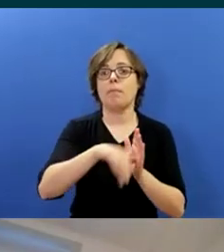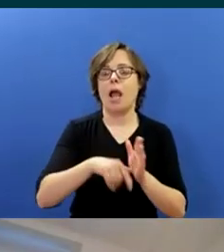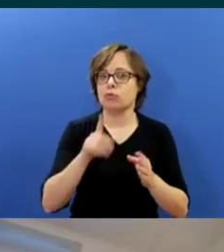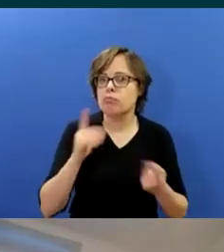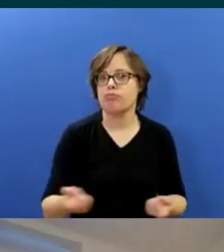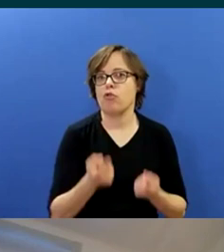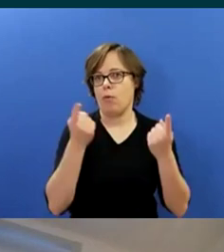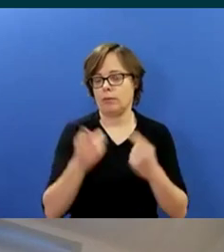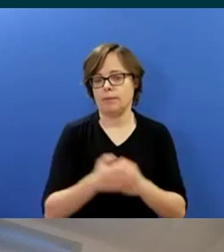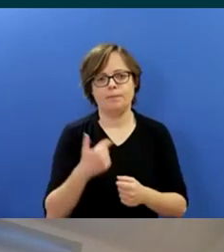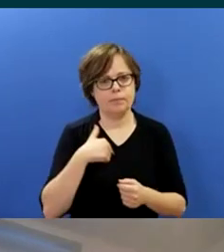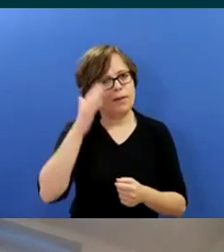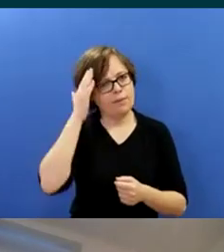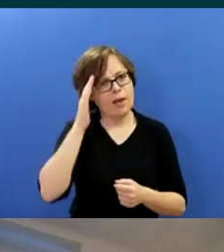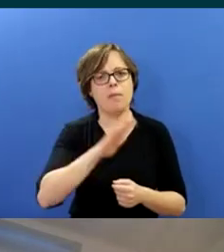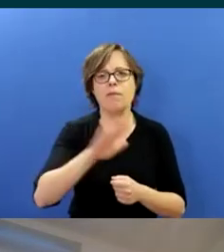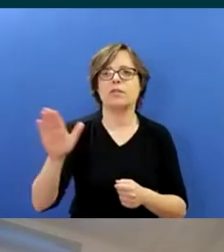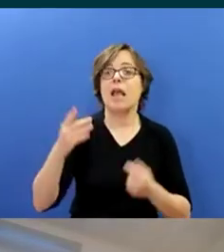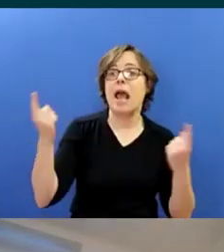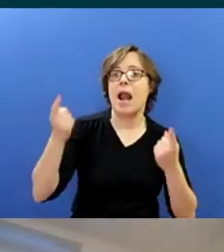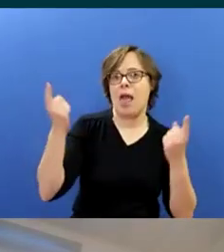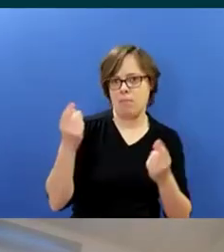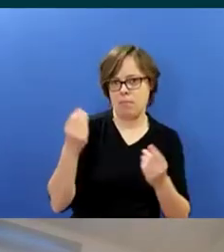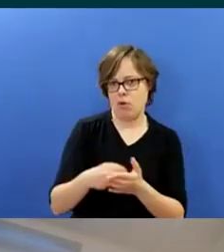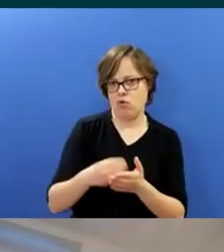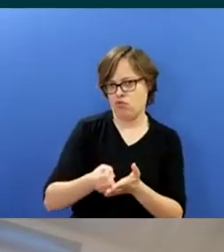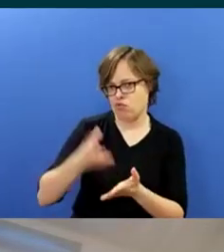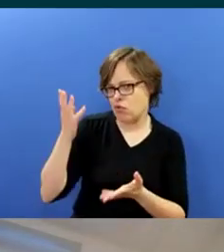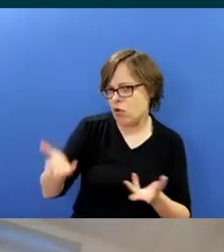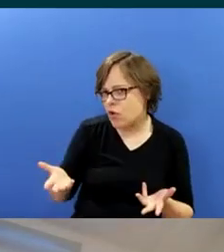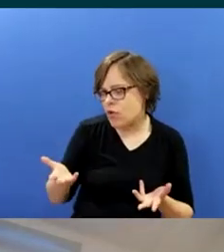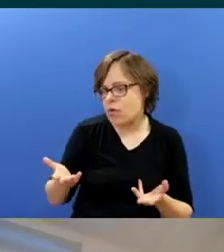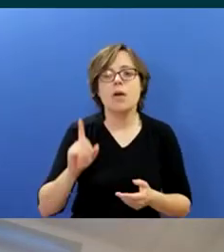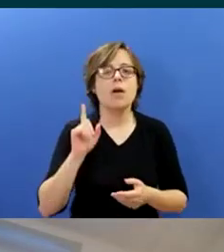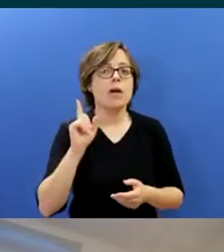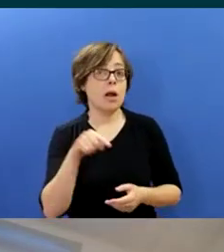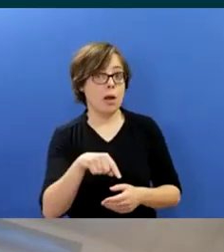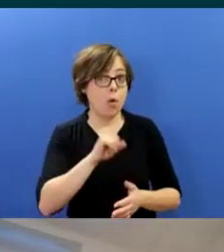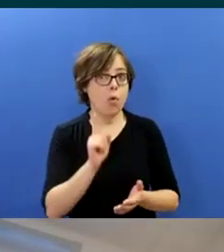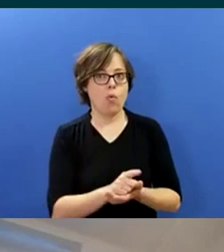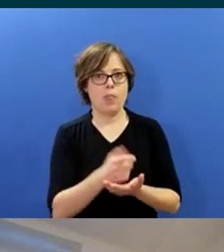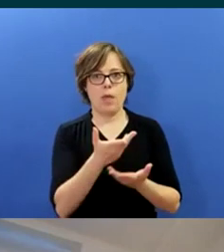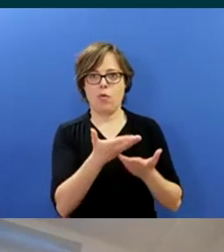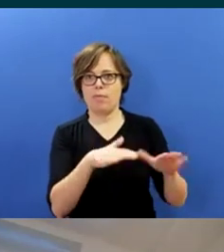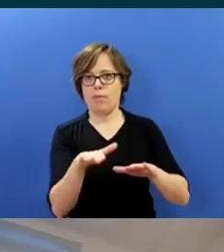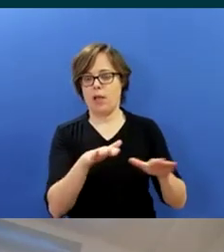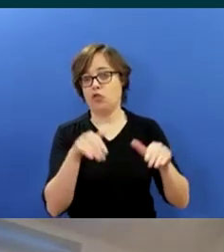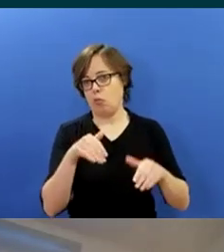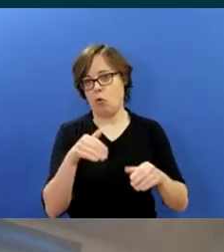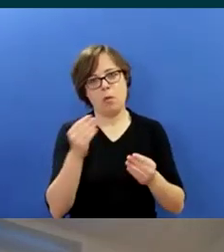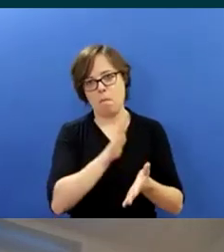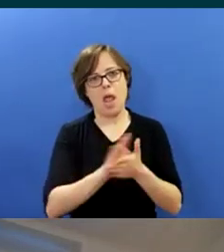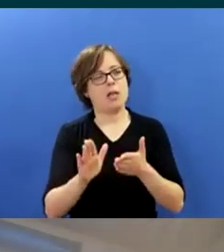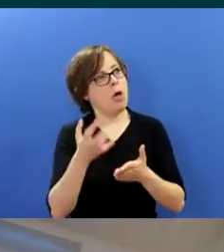expensive, so they want money from us, and we're able to make publicity for it. Then we have a food safe banquet that has been organized already in the